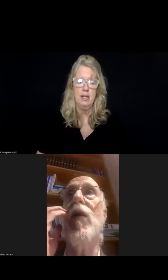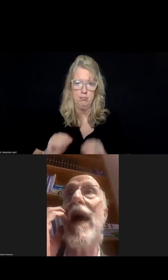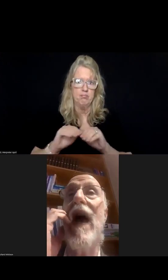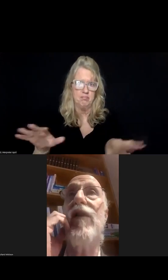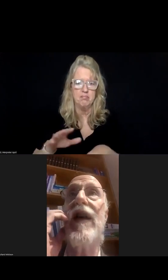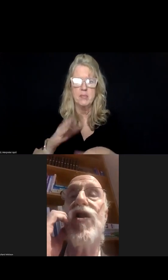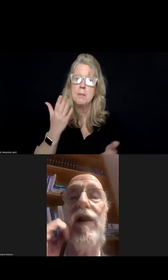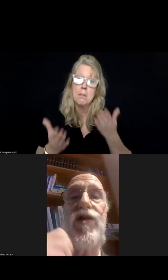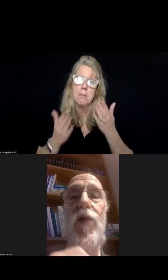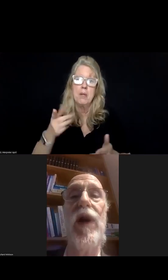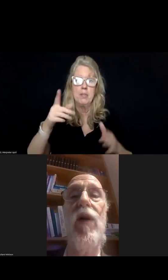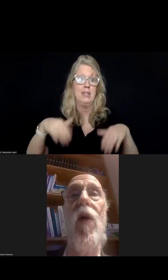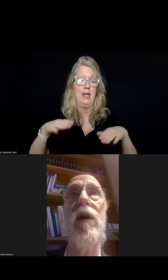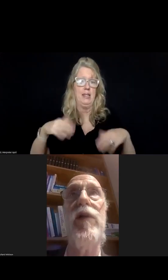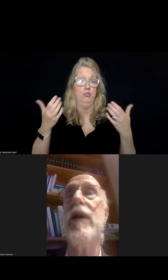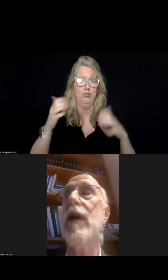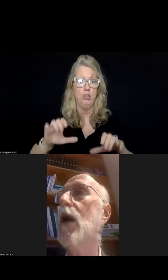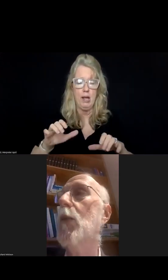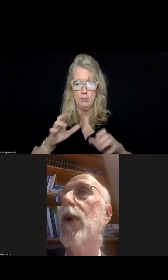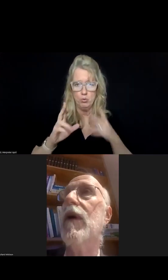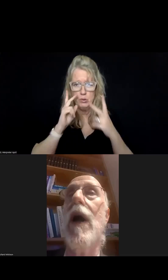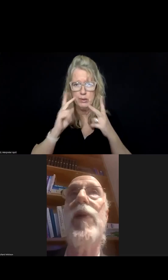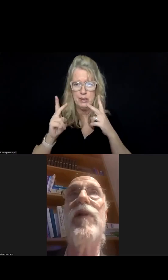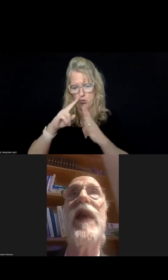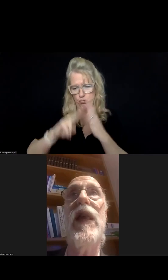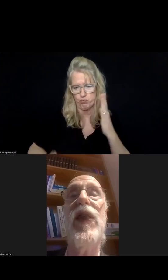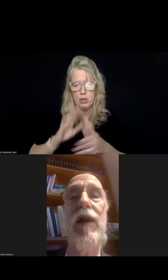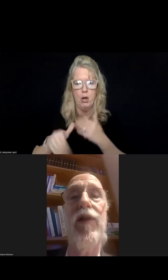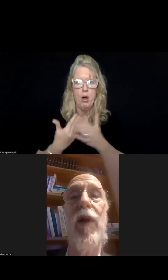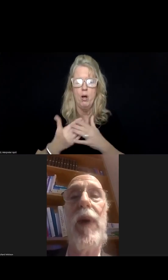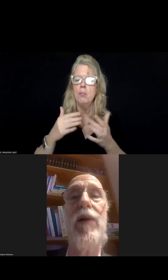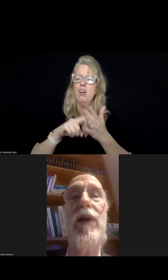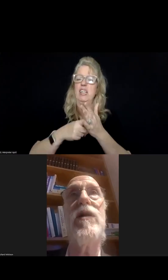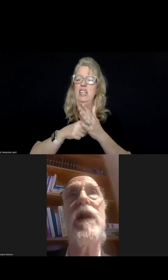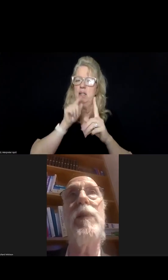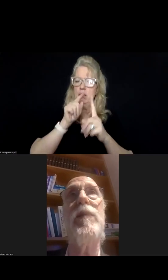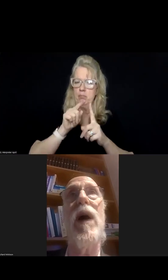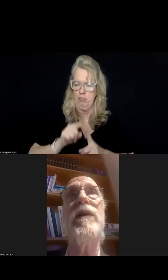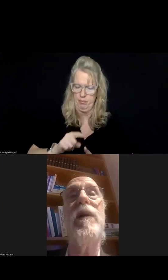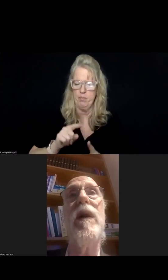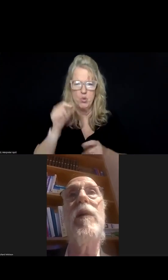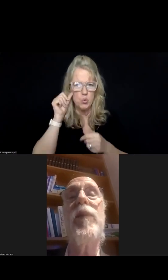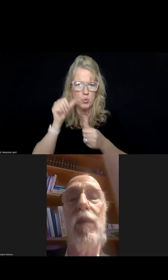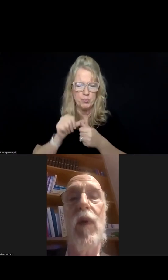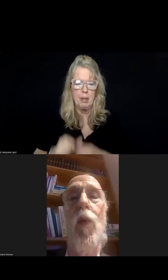And you may not have had a chance to read all of it, but a couple of key things about it to keep in